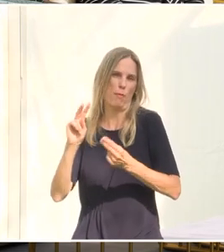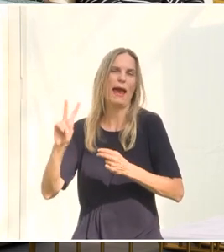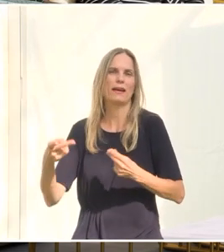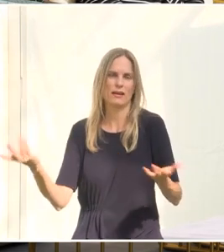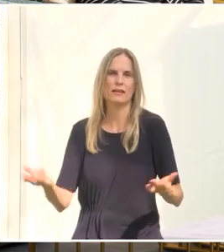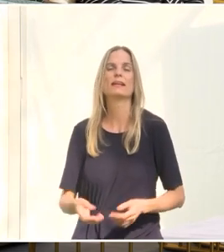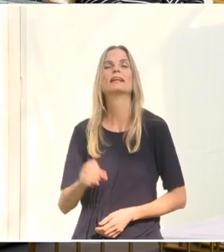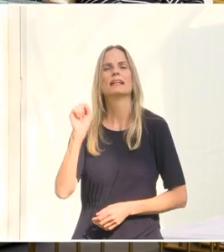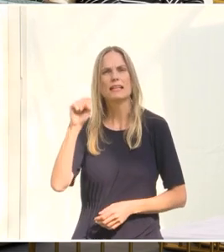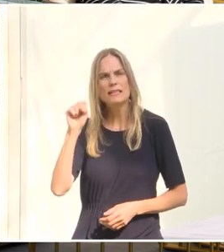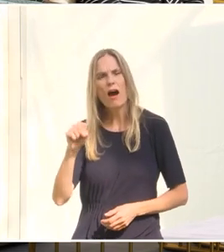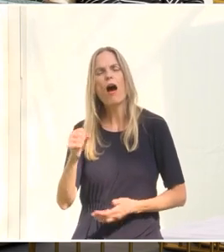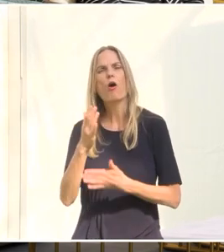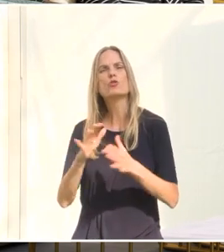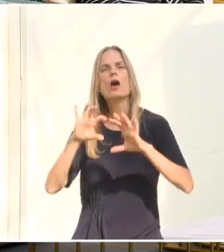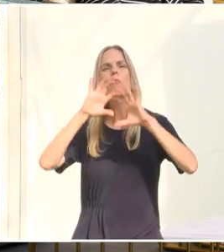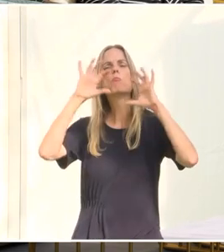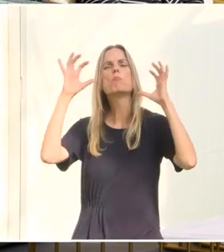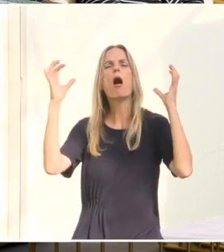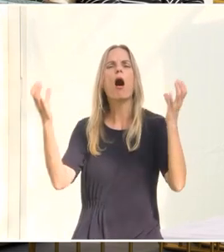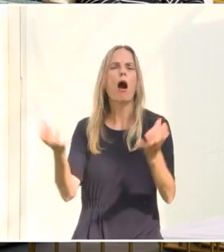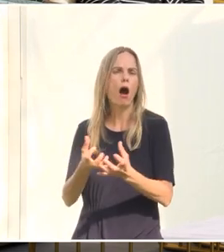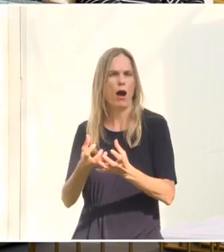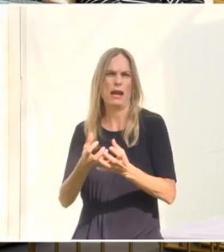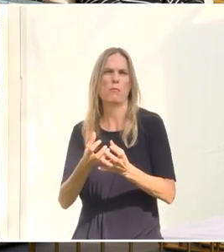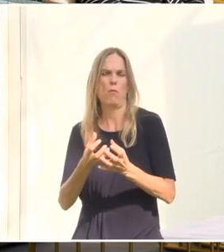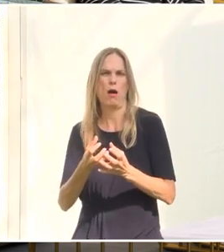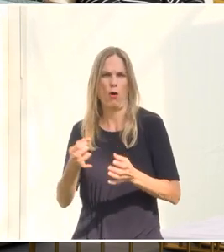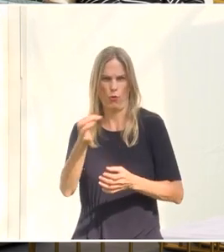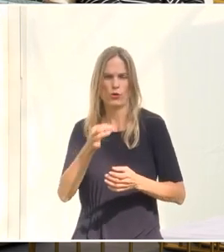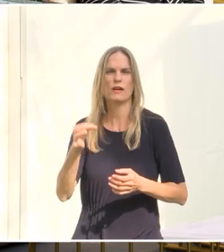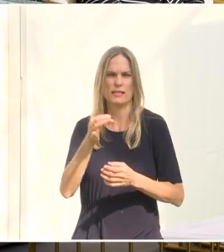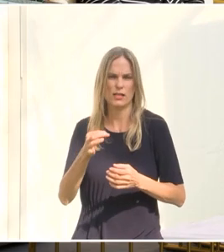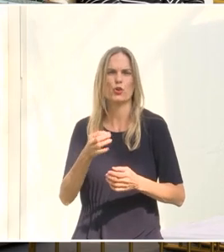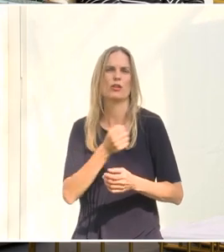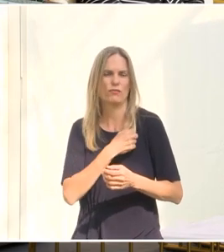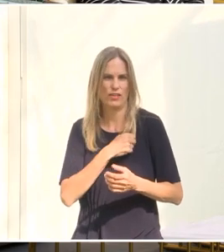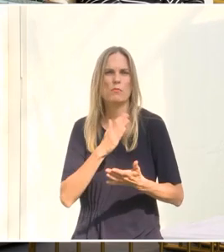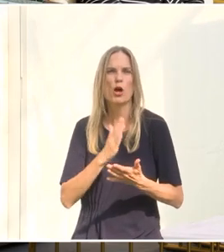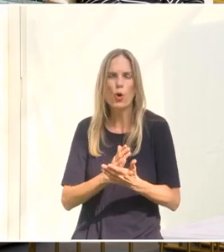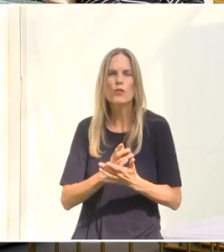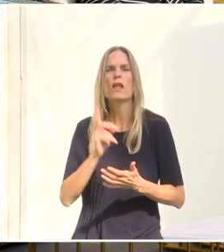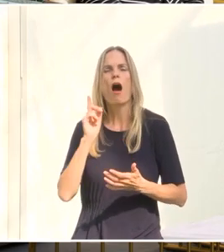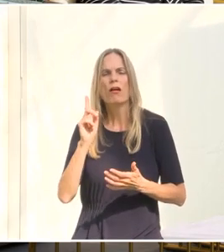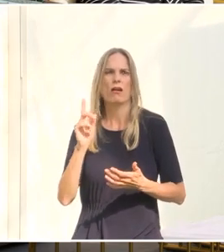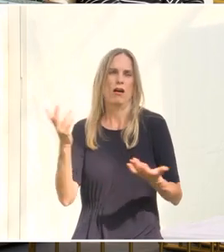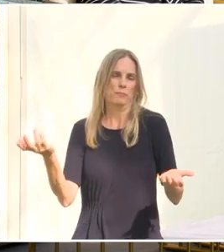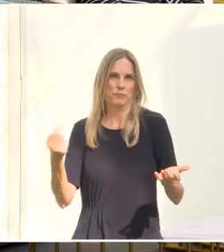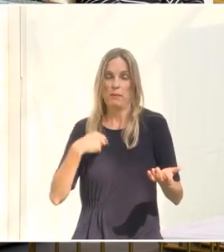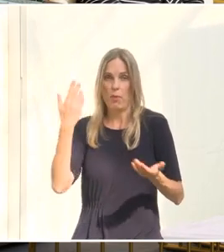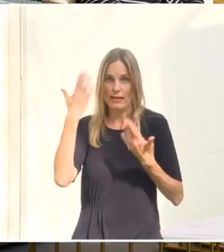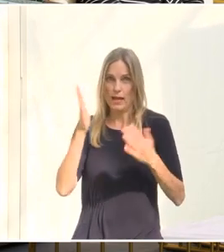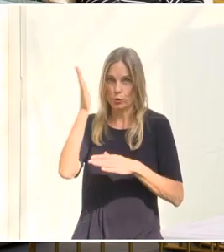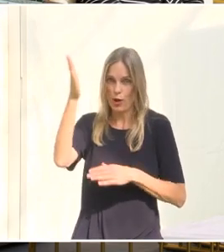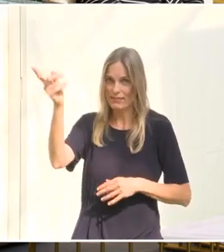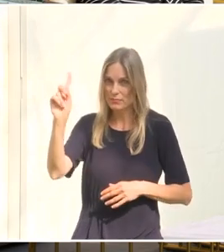global corporations that run over the states and so on. Again, like I said, I don't know what will be in the future.